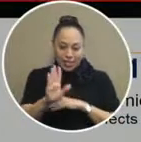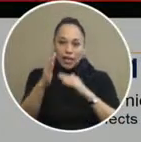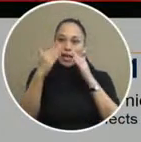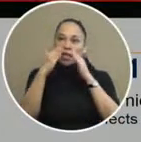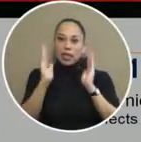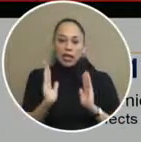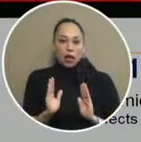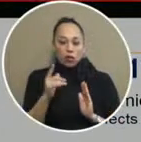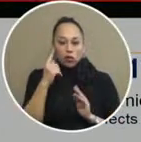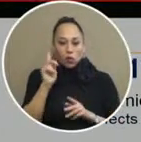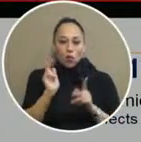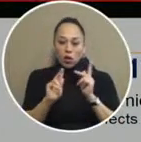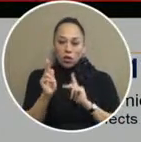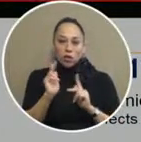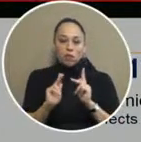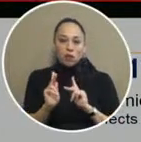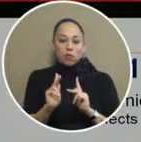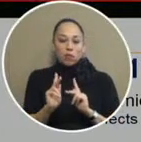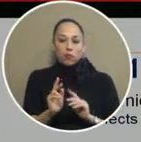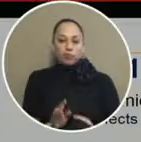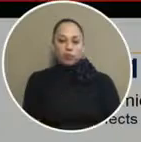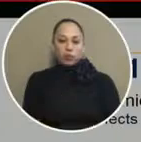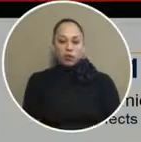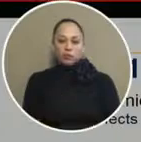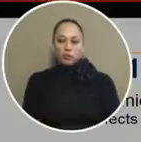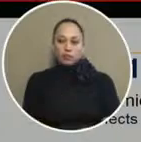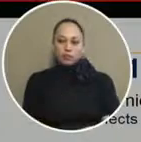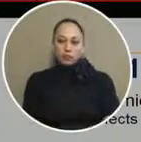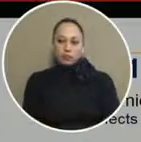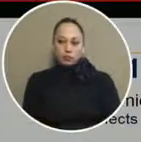are considered to be in the at-risk group.